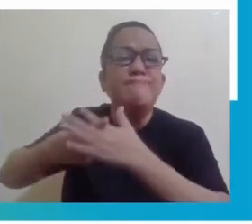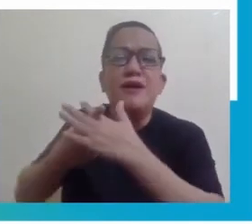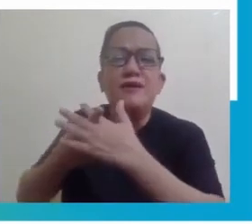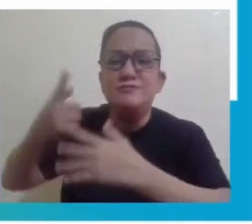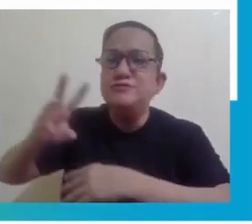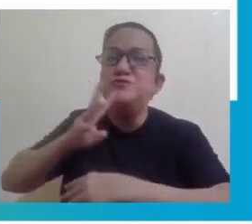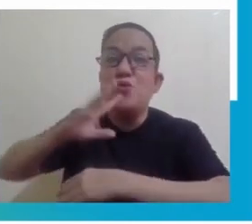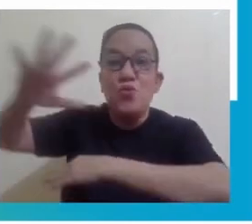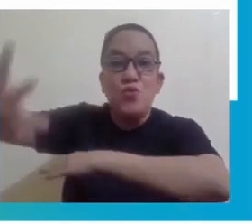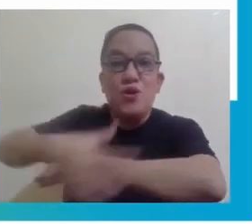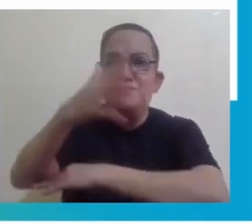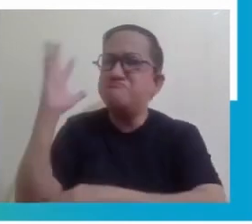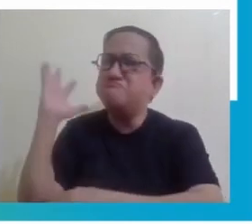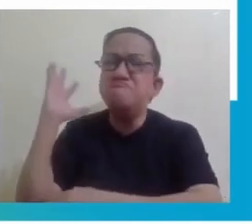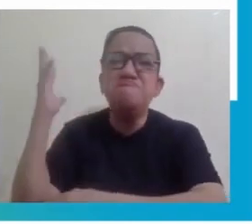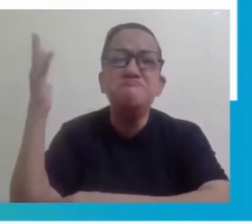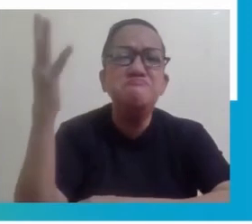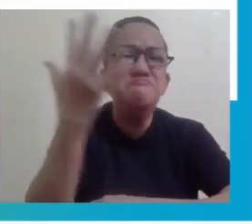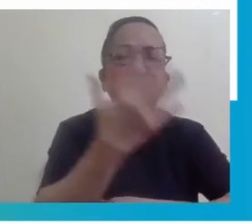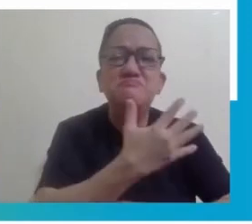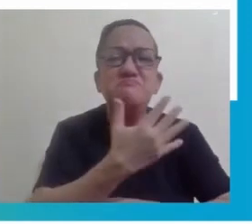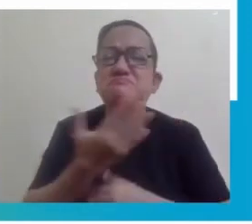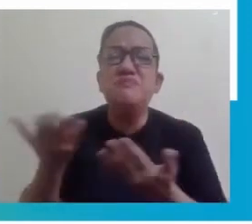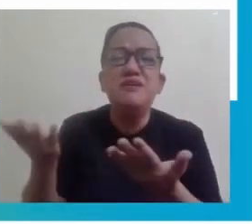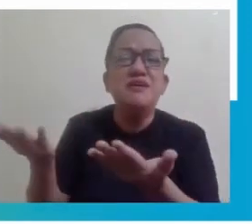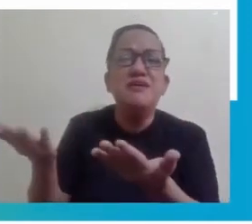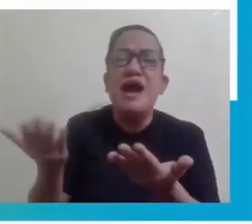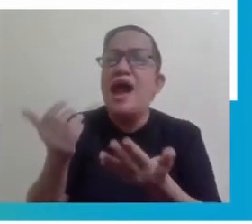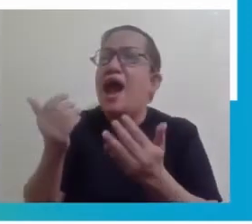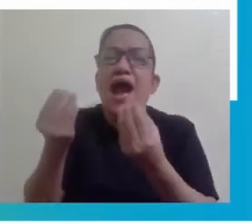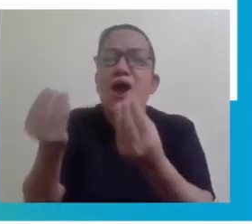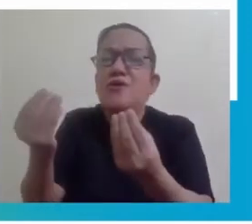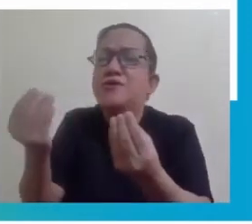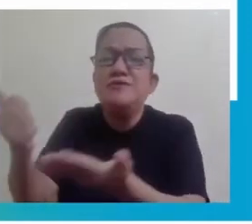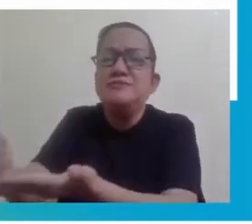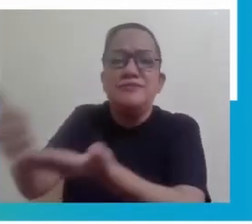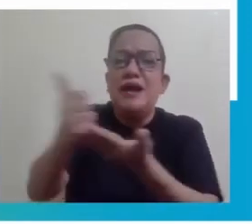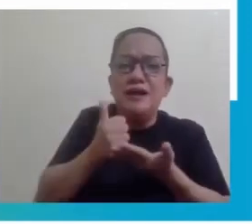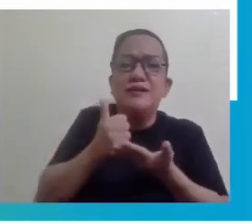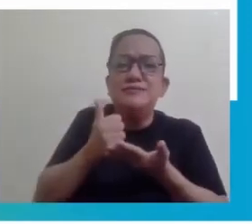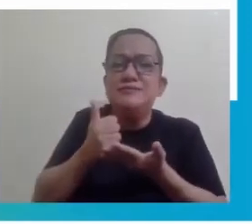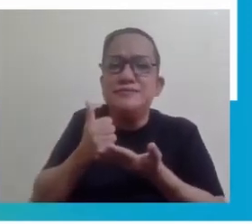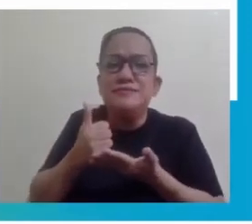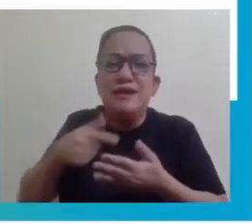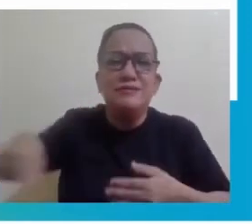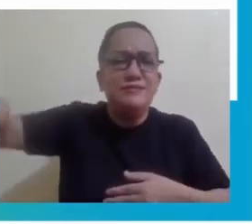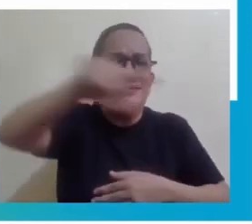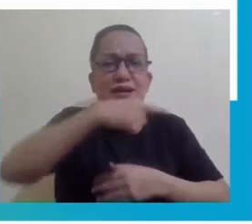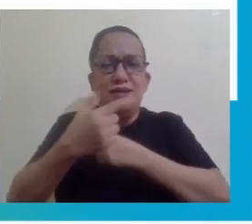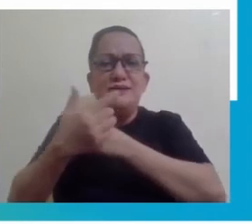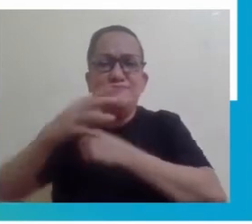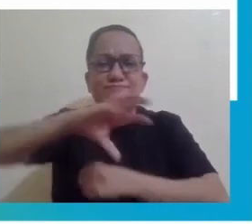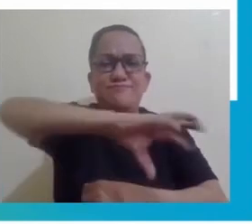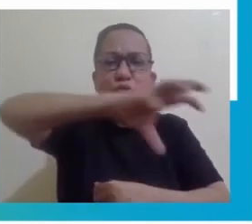ADB provide to Asia-Pacific NGOs and countries that the strategy will be transforming the bank's portfolio of